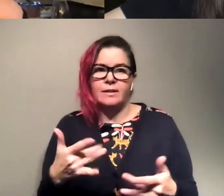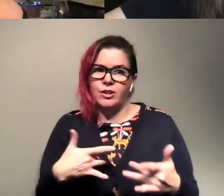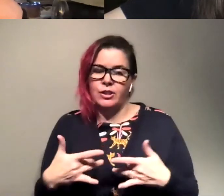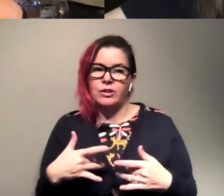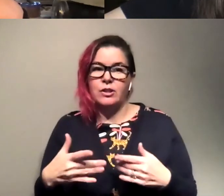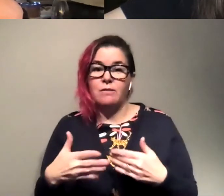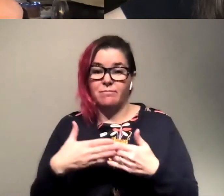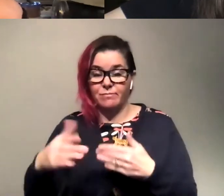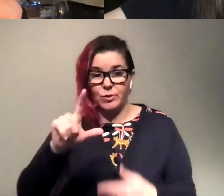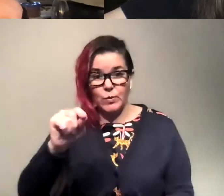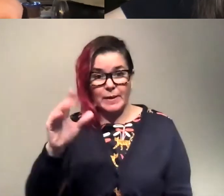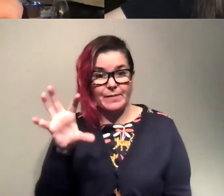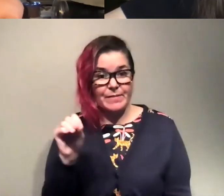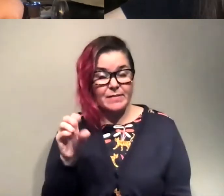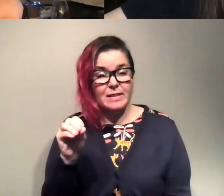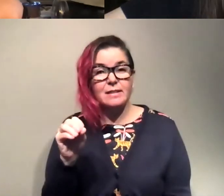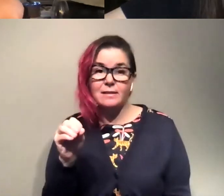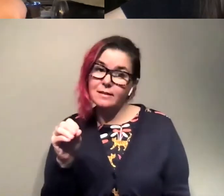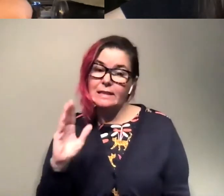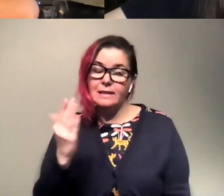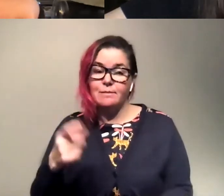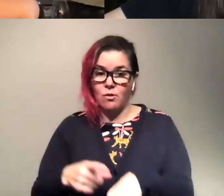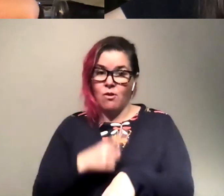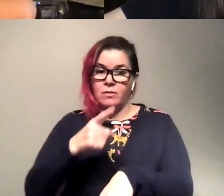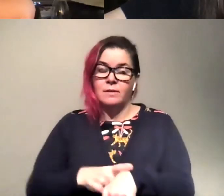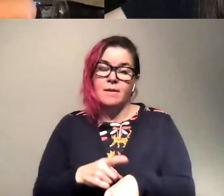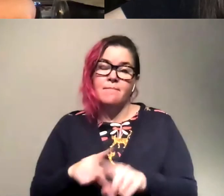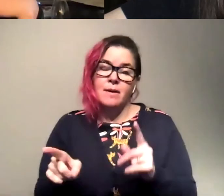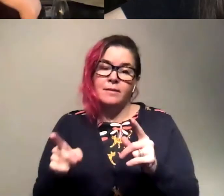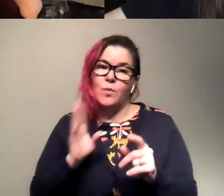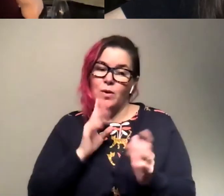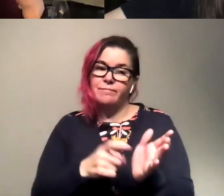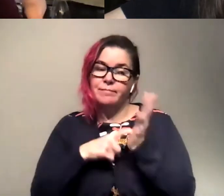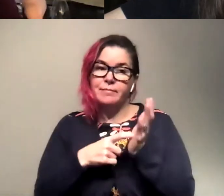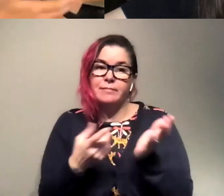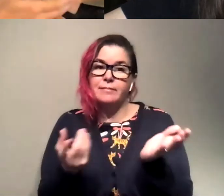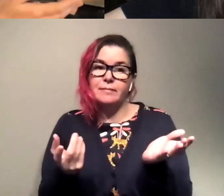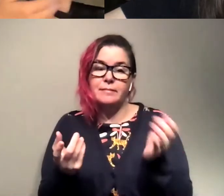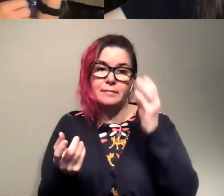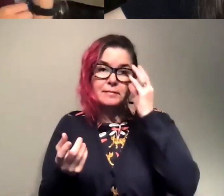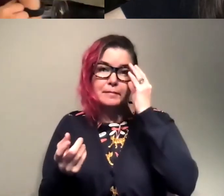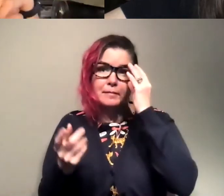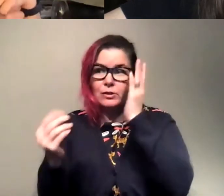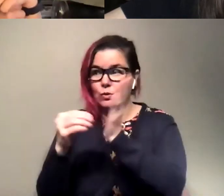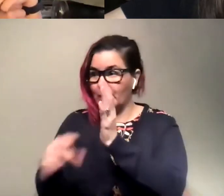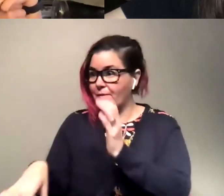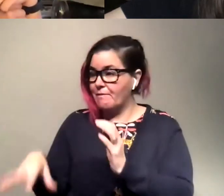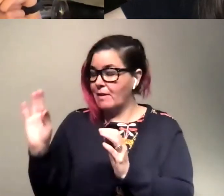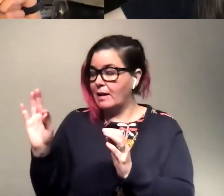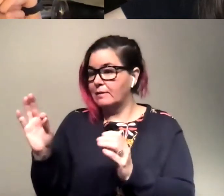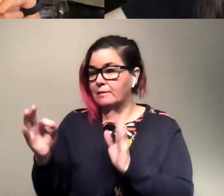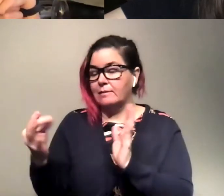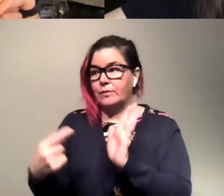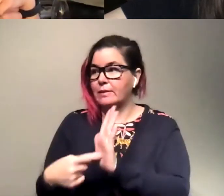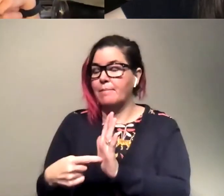out to 2050 is that might seem like a long time, but it's going to take us, something that a student finds, for example,